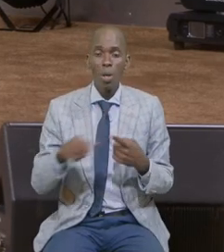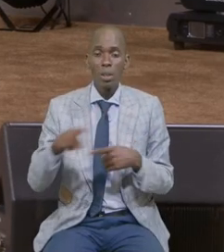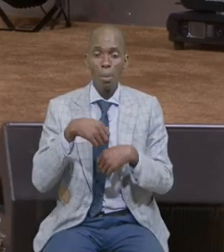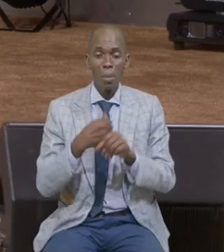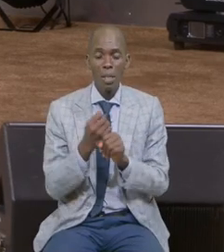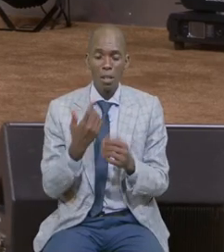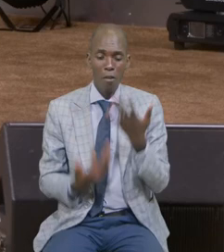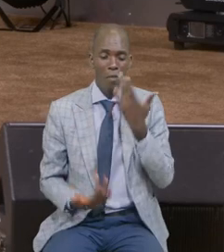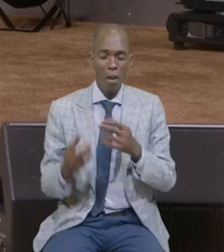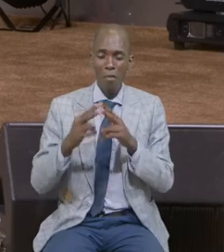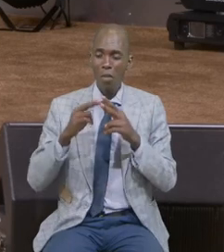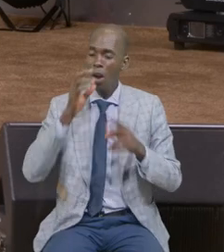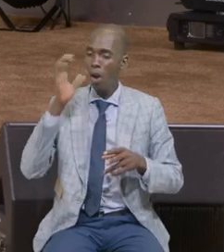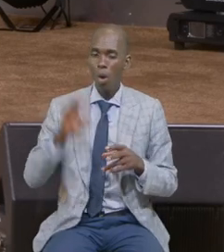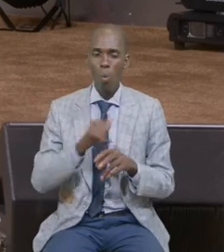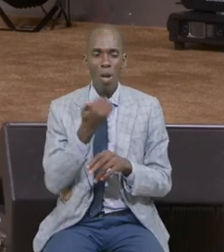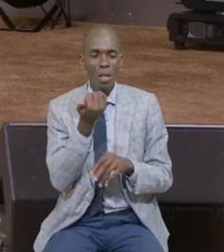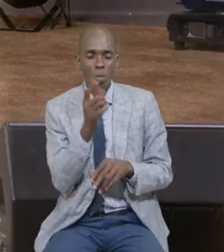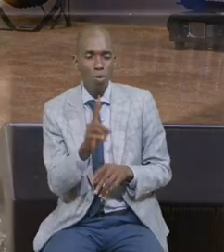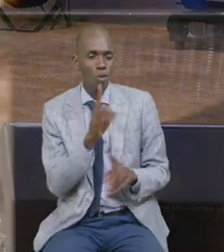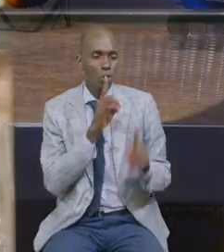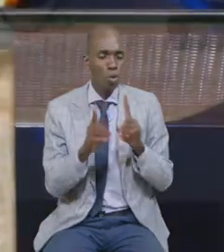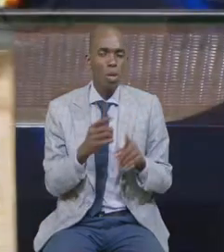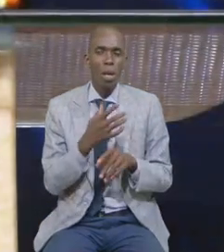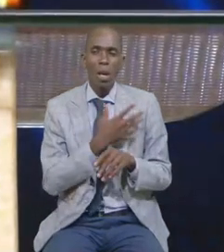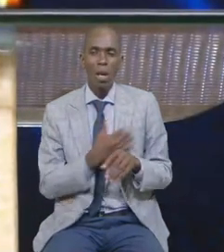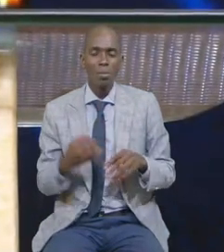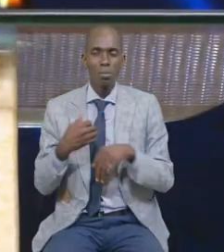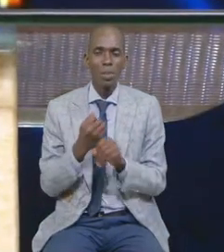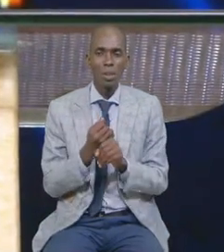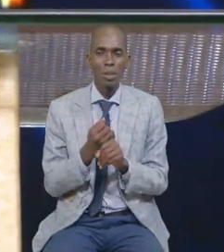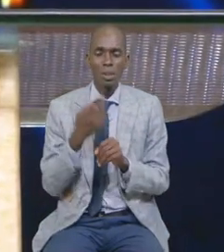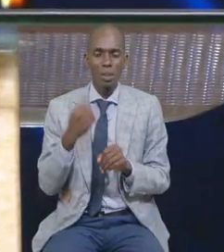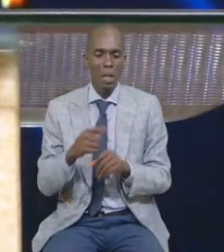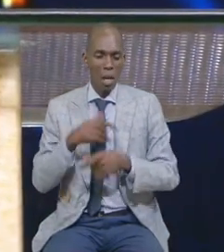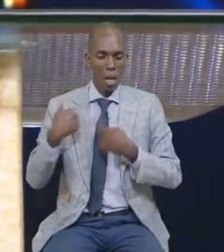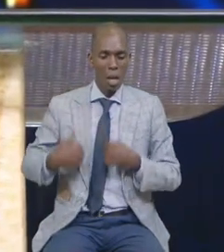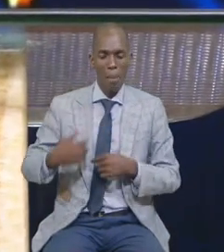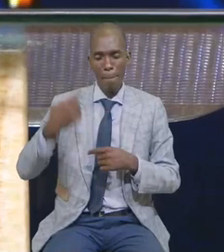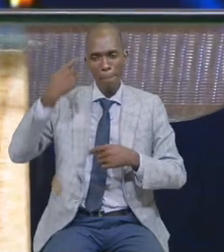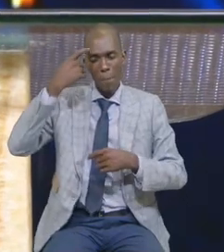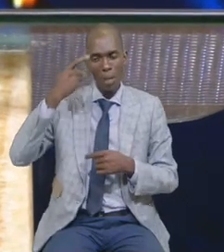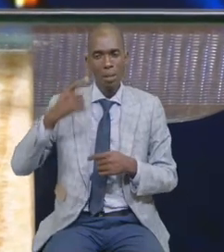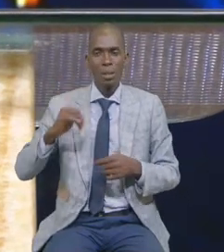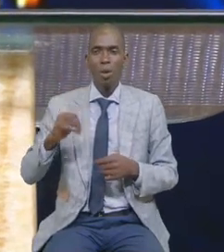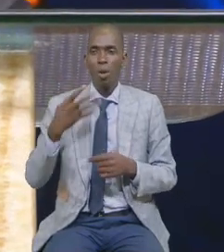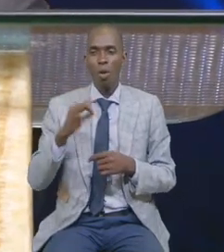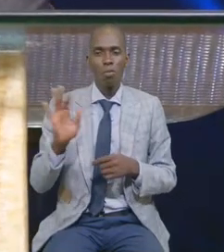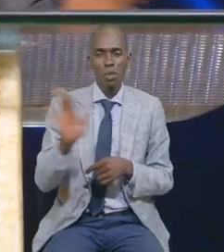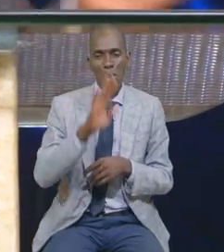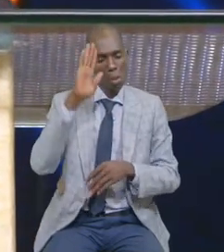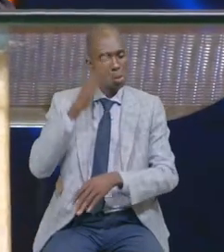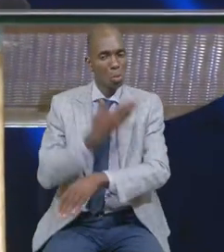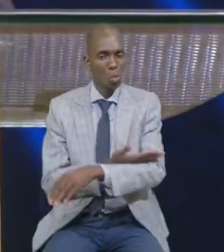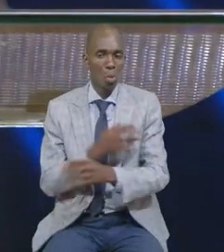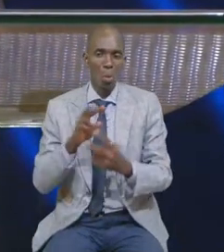hot, when everybody talks, when they get the heart, the mind of their son, when they get the mind of their daughter,